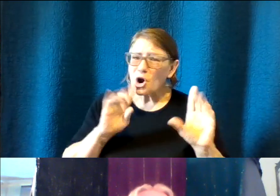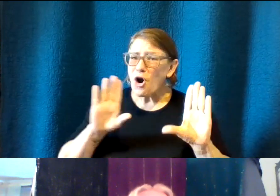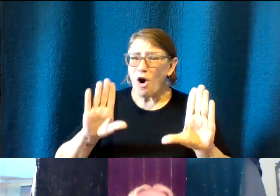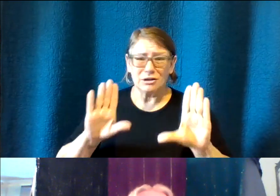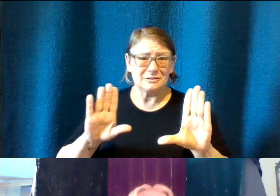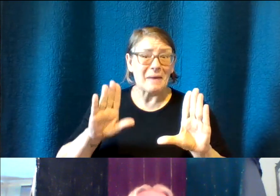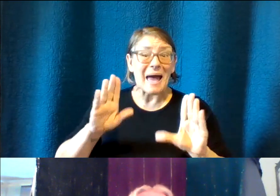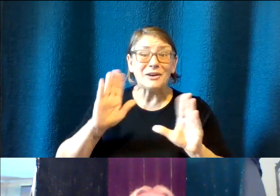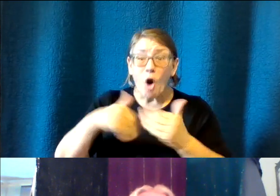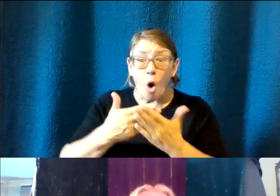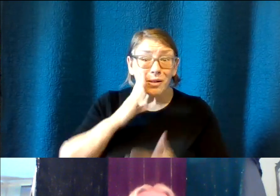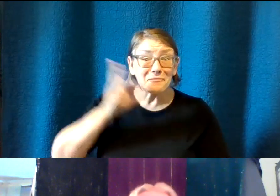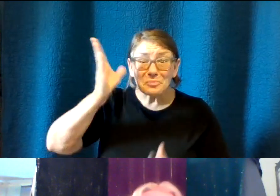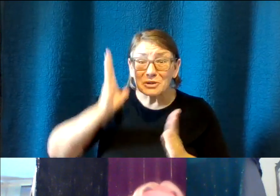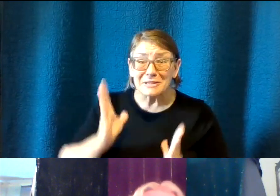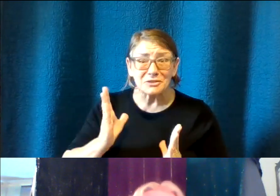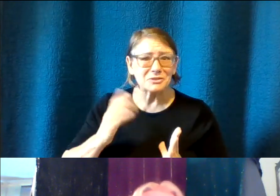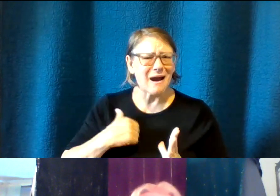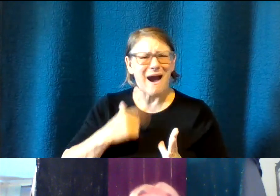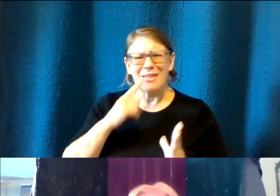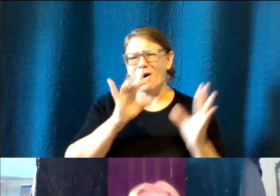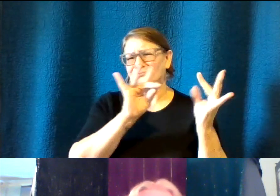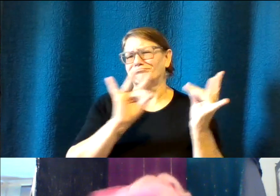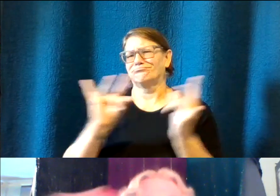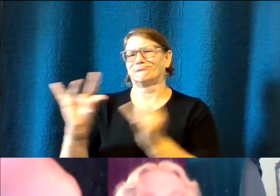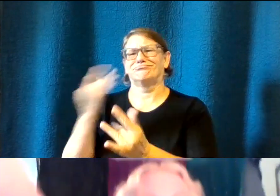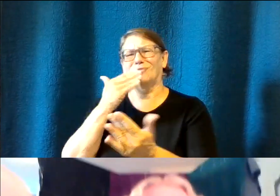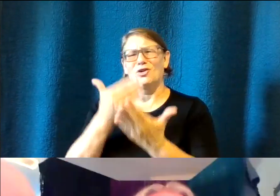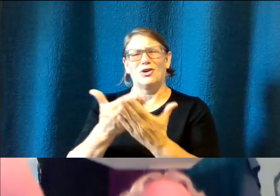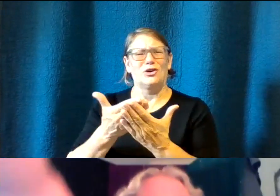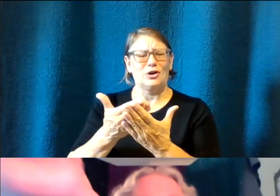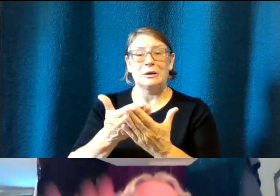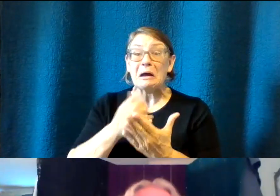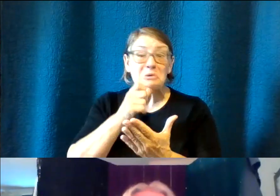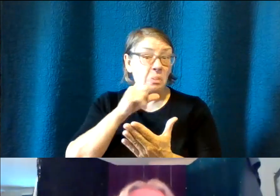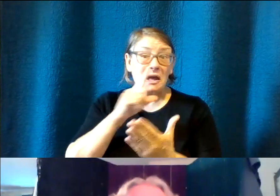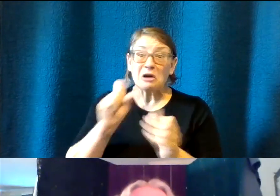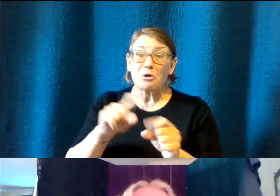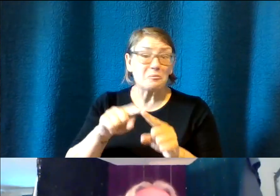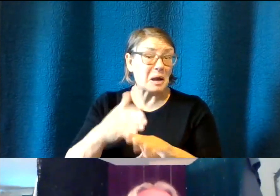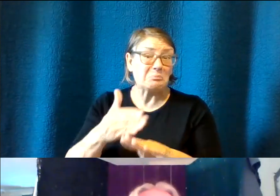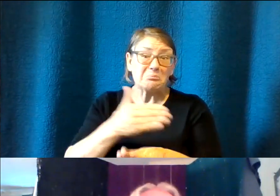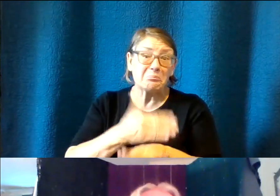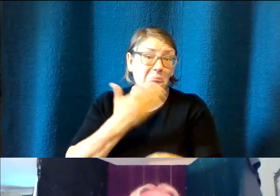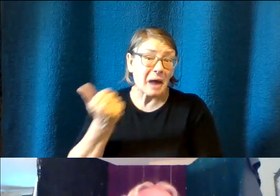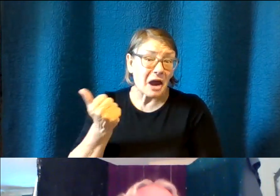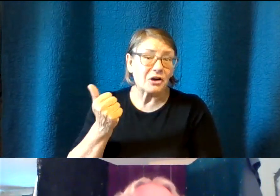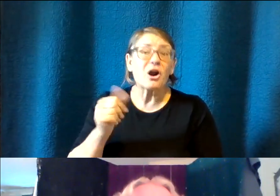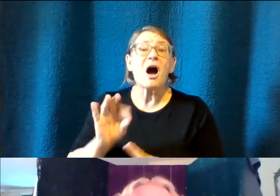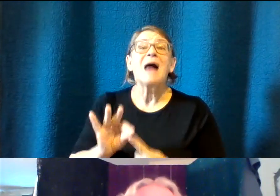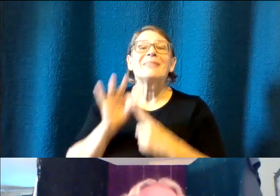the speakers, I thought it went really, really well. I don't think it could have been any better, except that we could have had